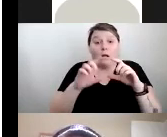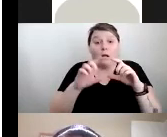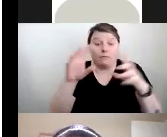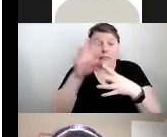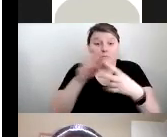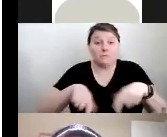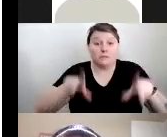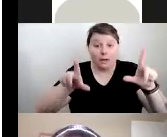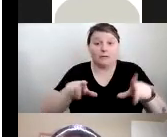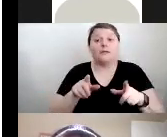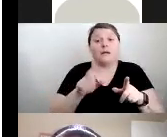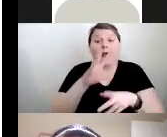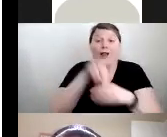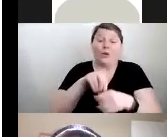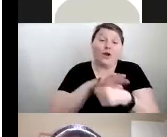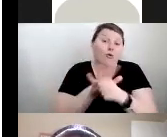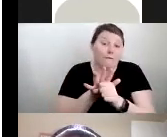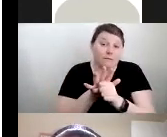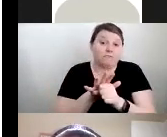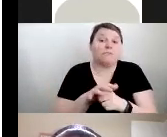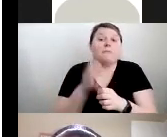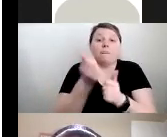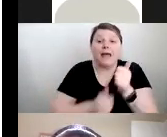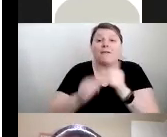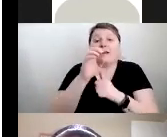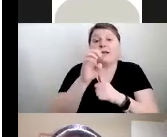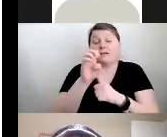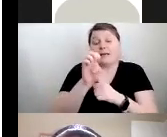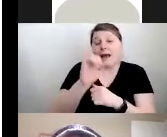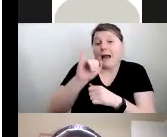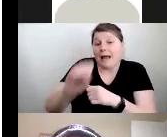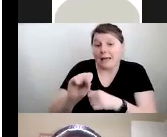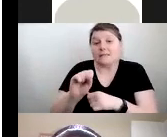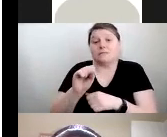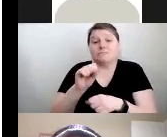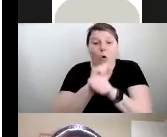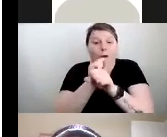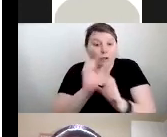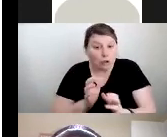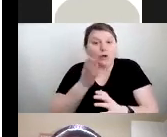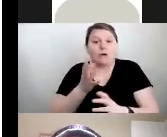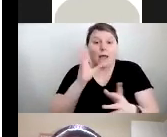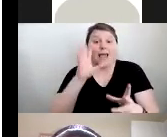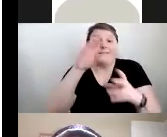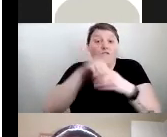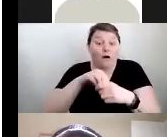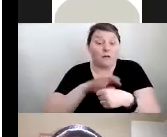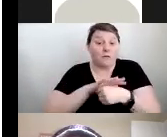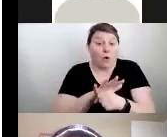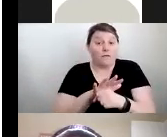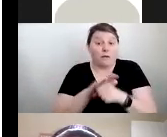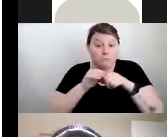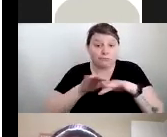including coronavirus. Pretty much every EIS officer that's with us right now either has been involved with the coronavirus outbreak